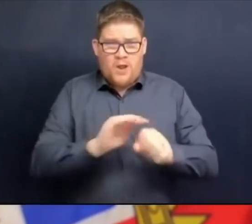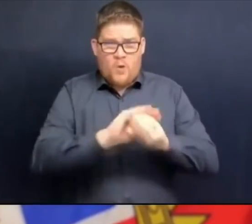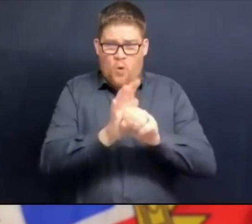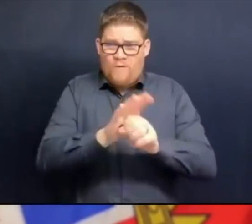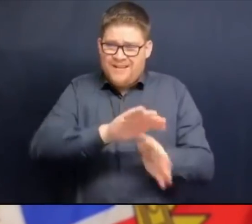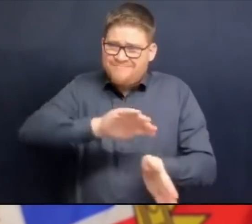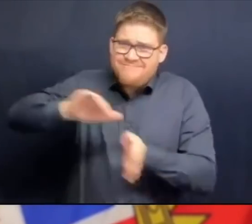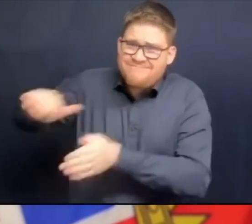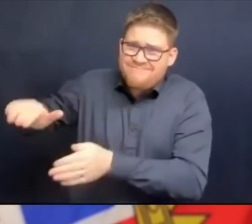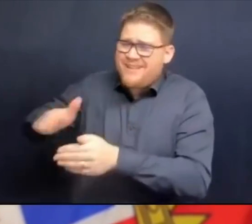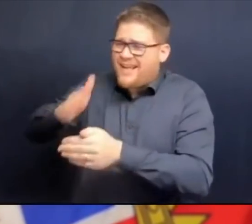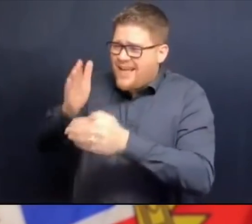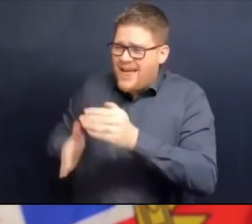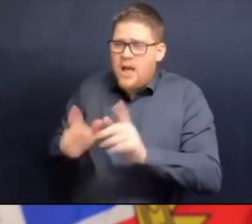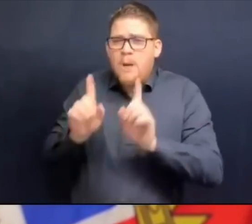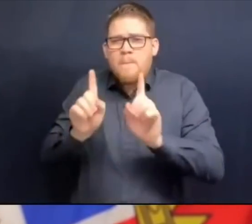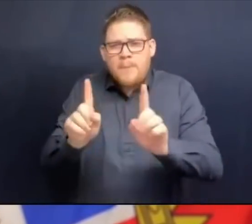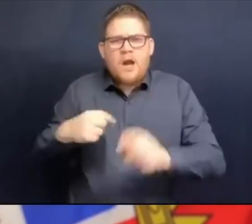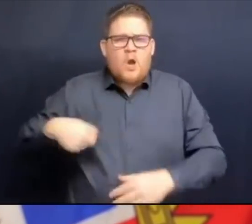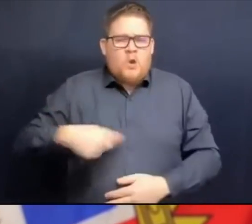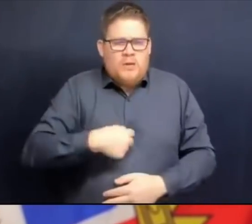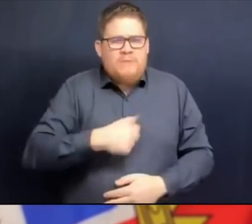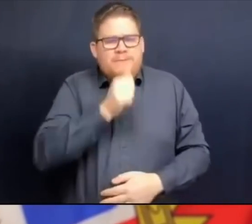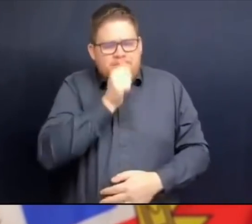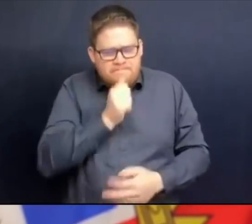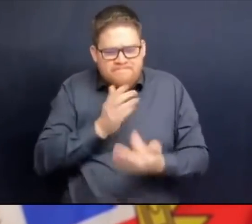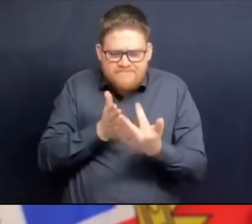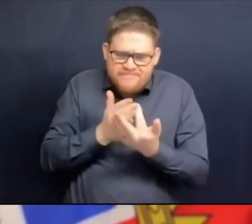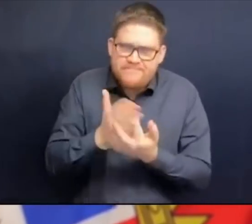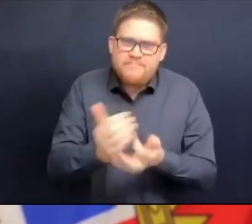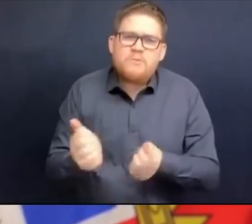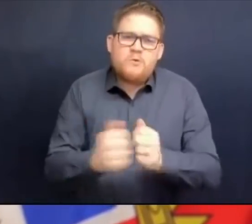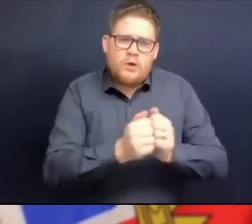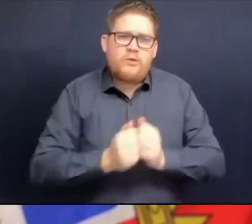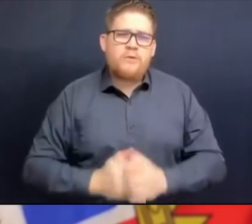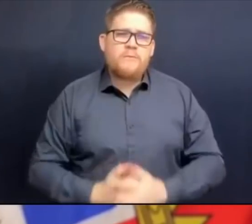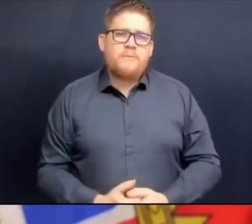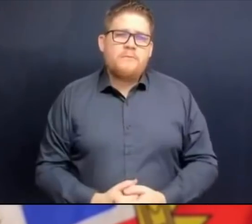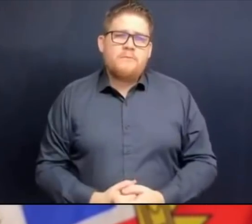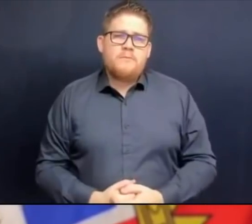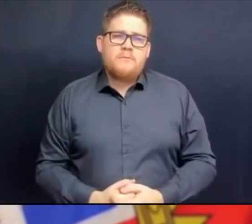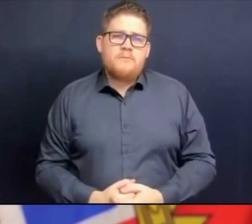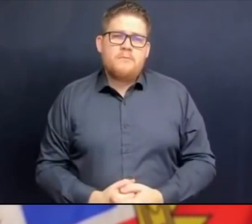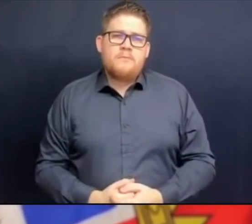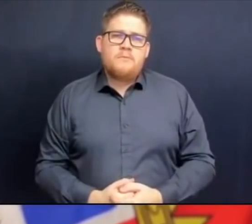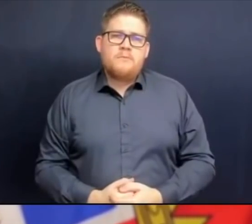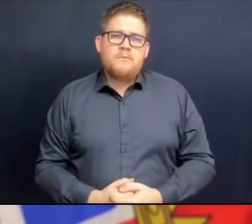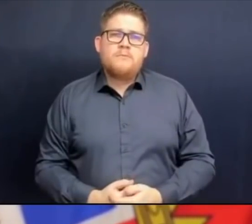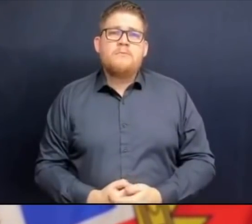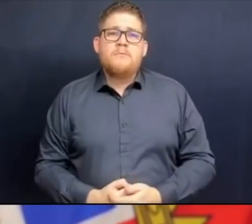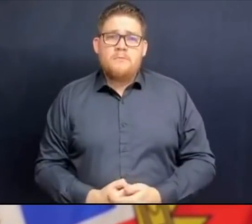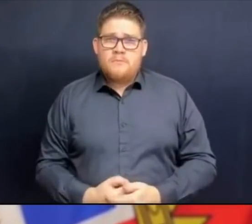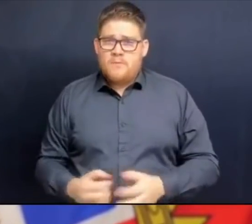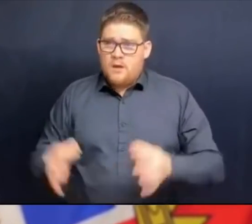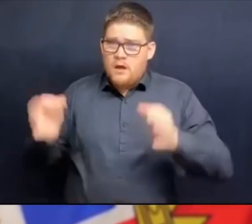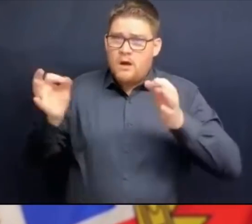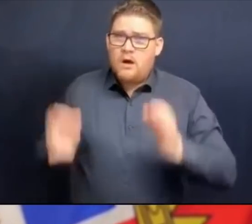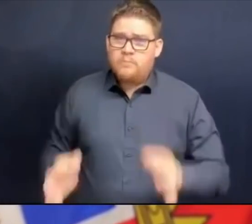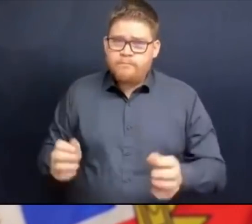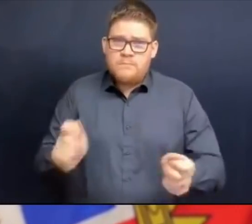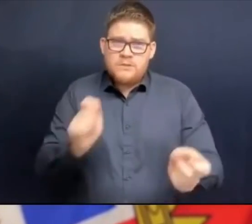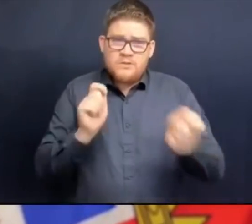different things that we need to work on together. And I want you to know that the changes that will be made will be continued to be based